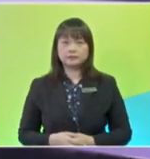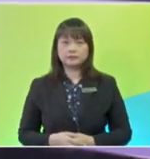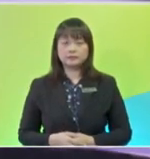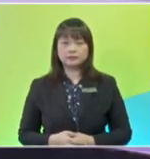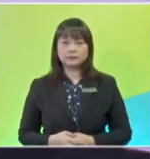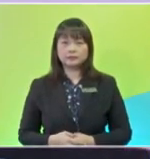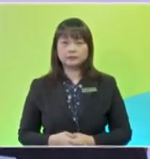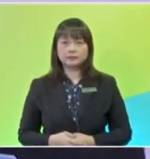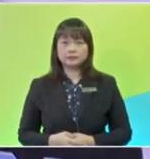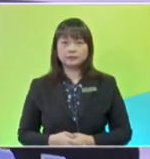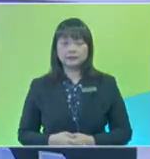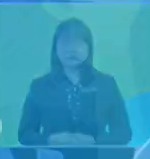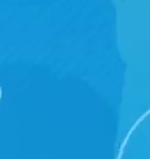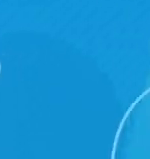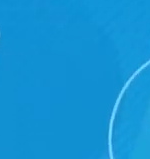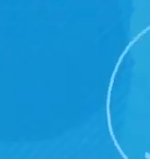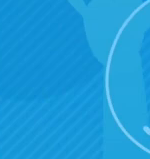home.